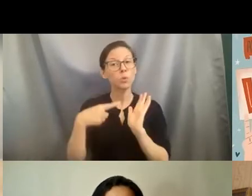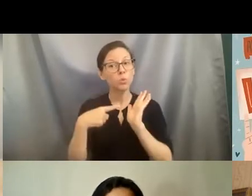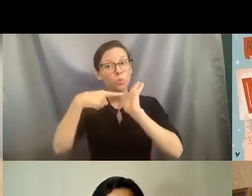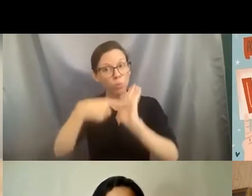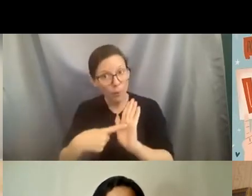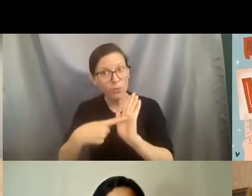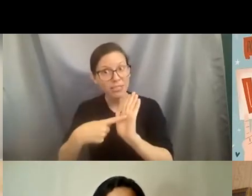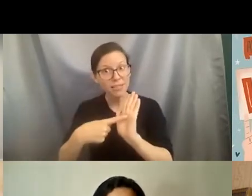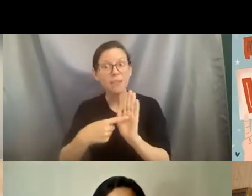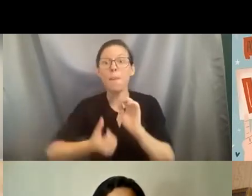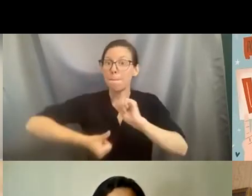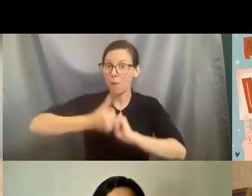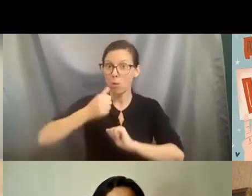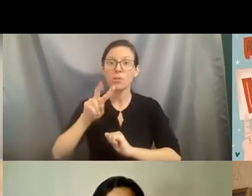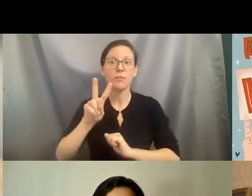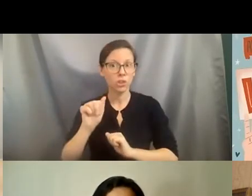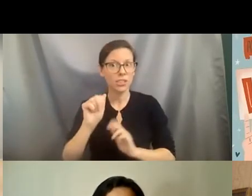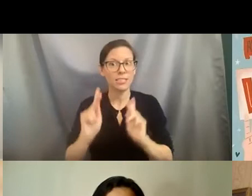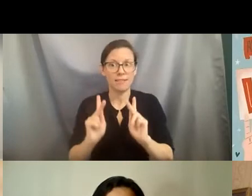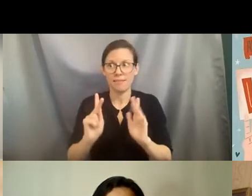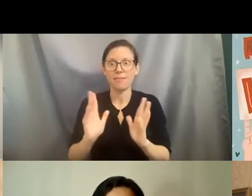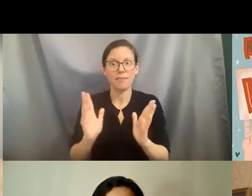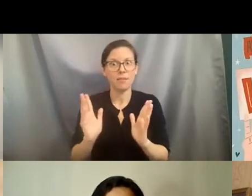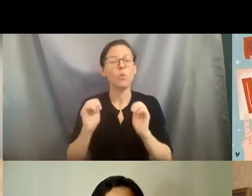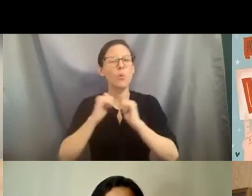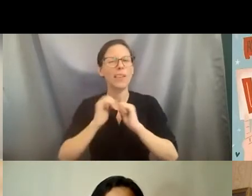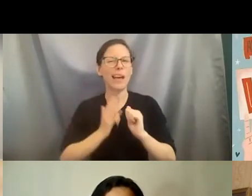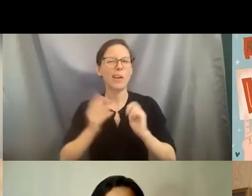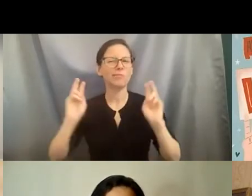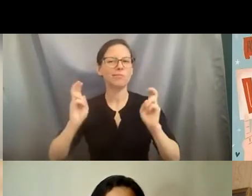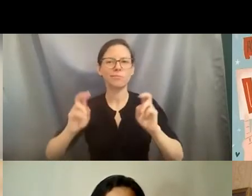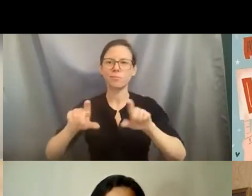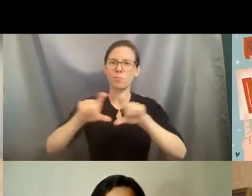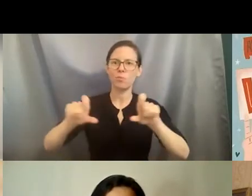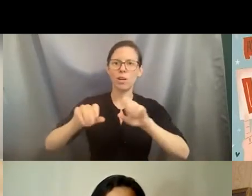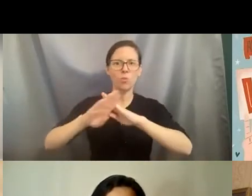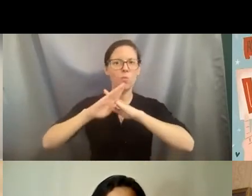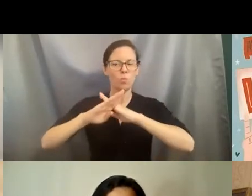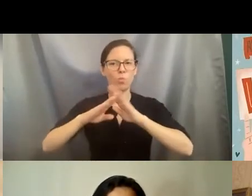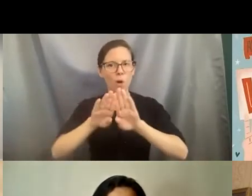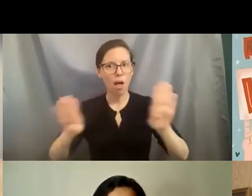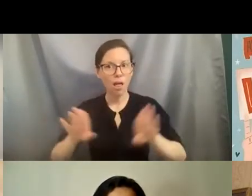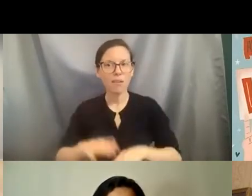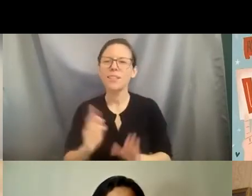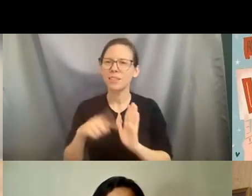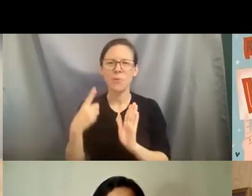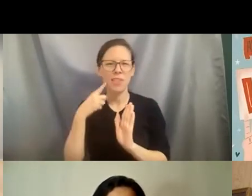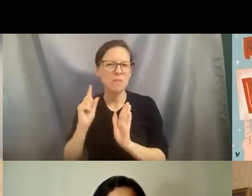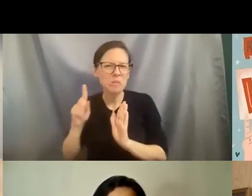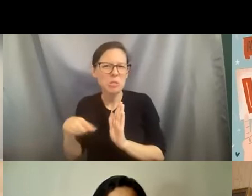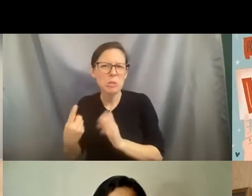with our brick wall. And so often we think we're just representing a certain stakeholder group or